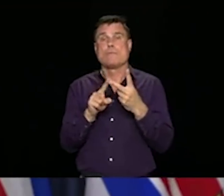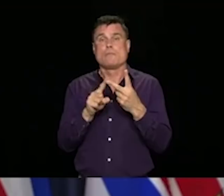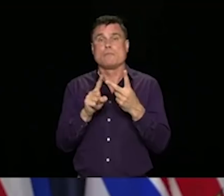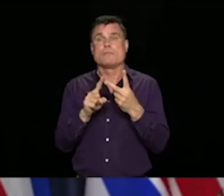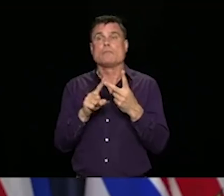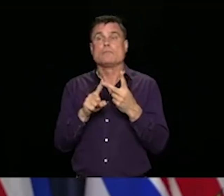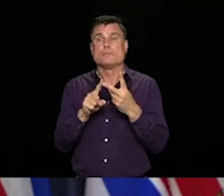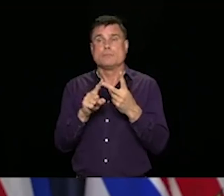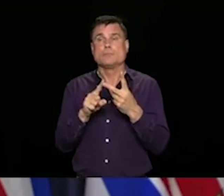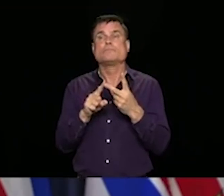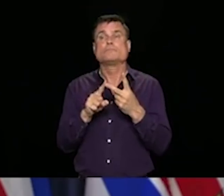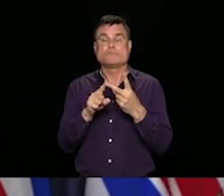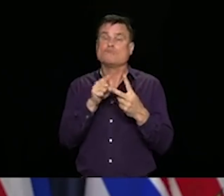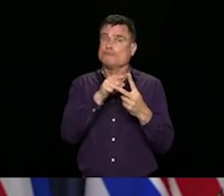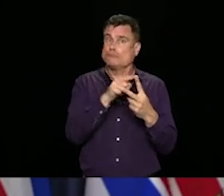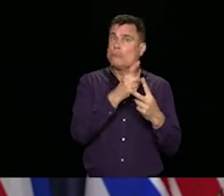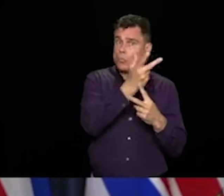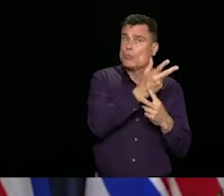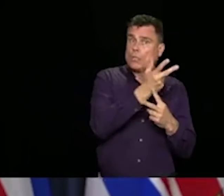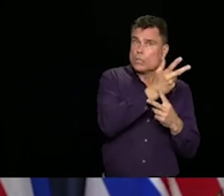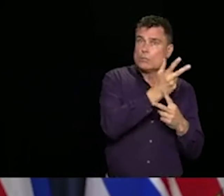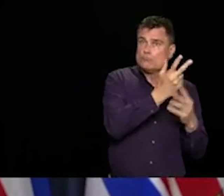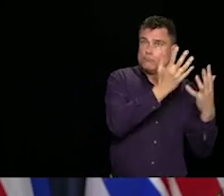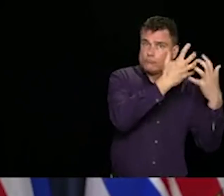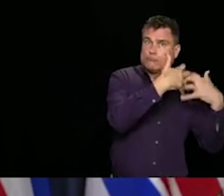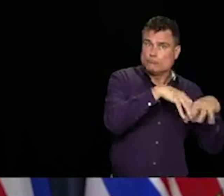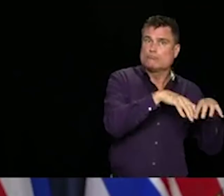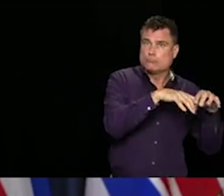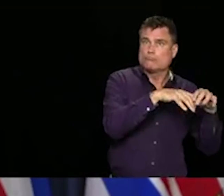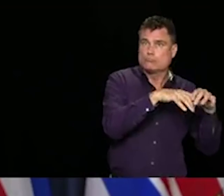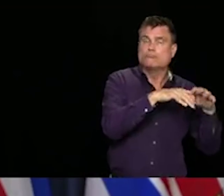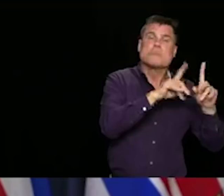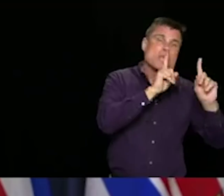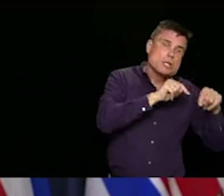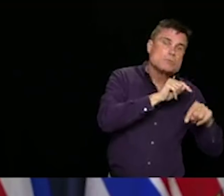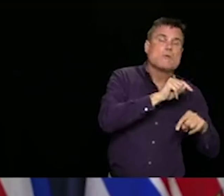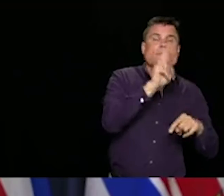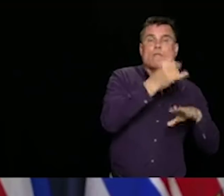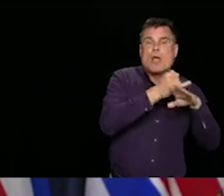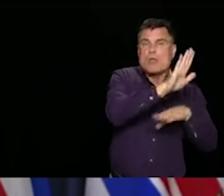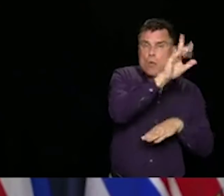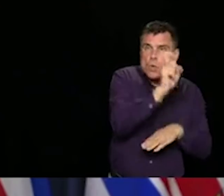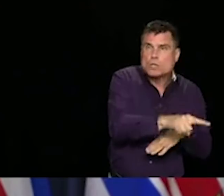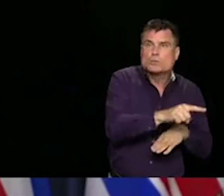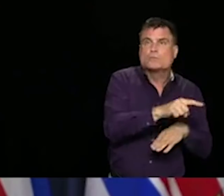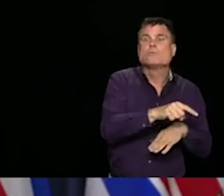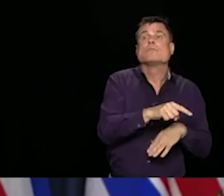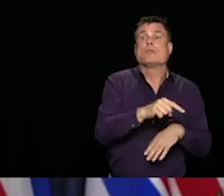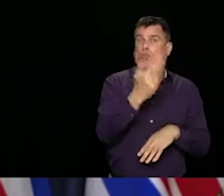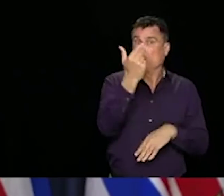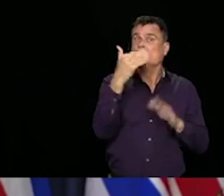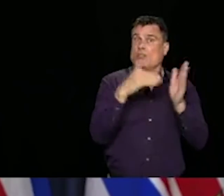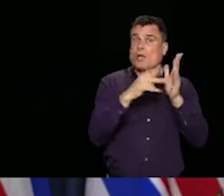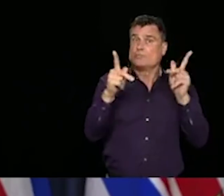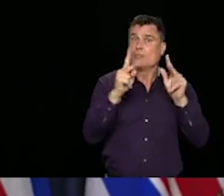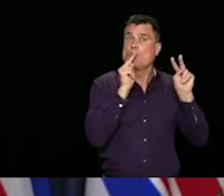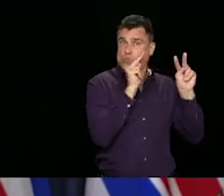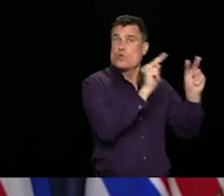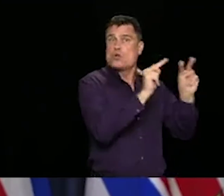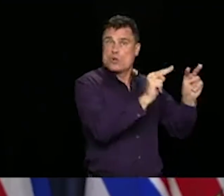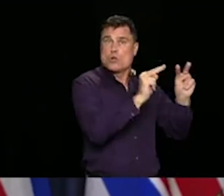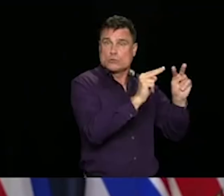It involved CEO Kathy McNeil and Richard Stanwyck. It had 13,000 viewers. Fraser Health had its second town